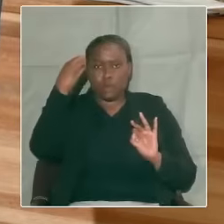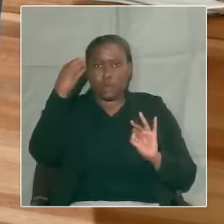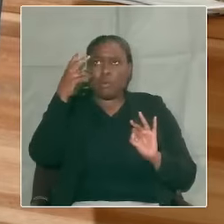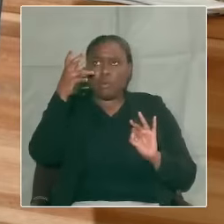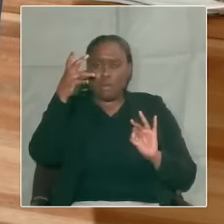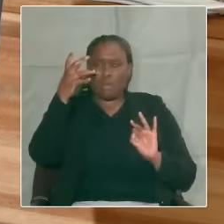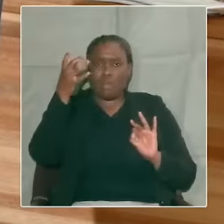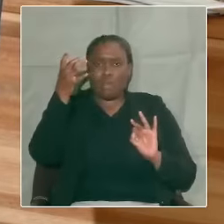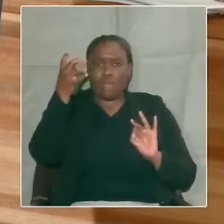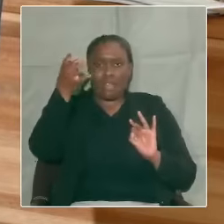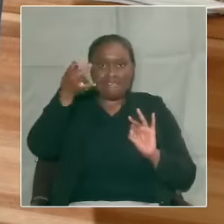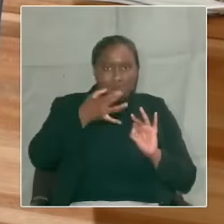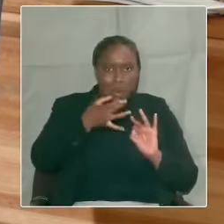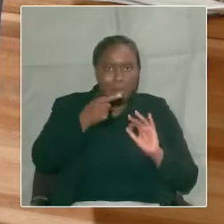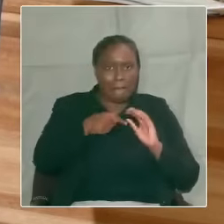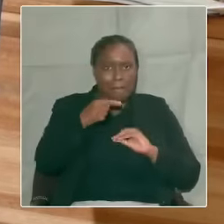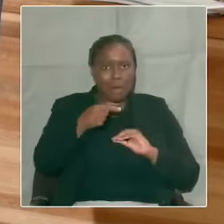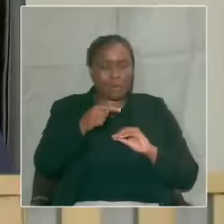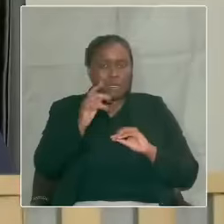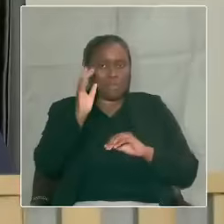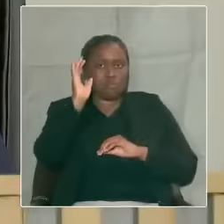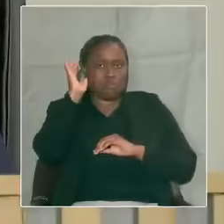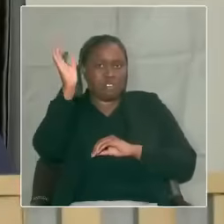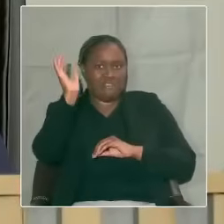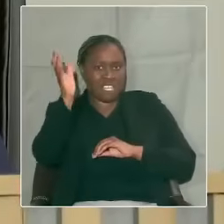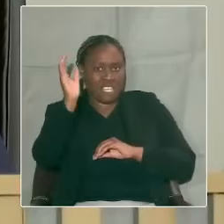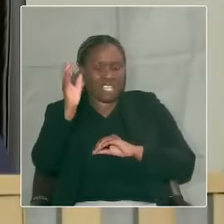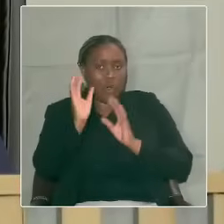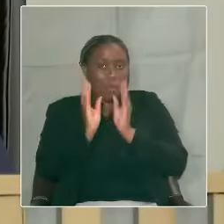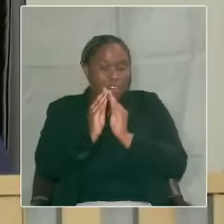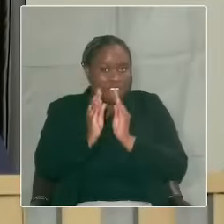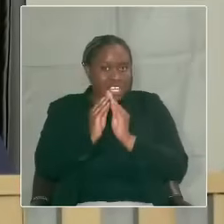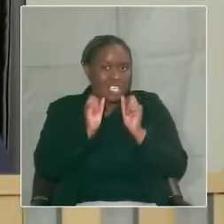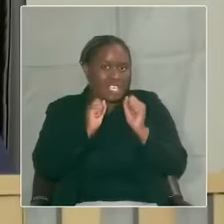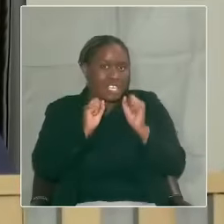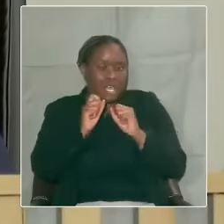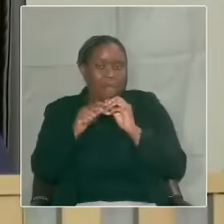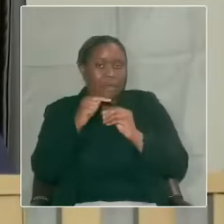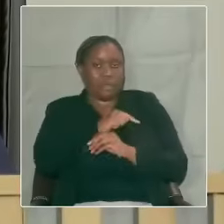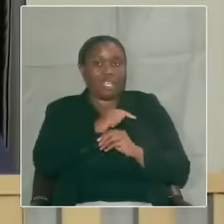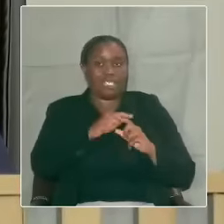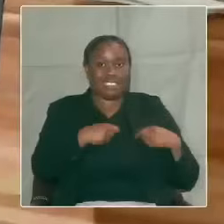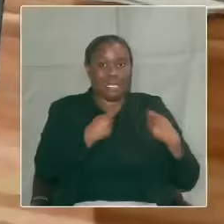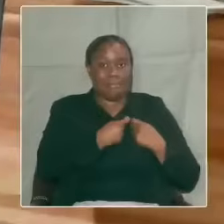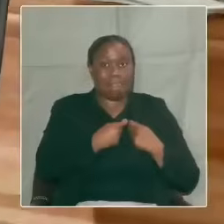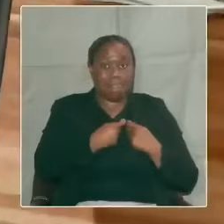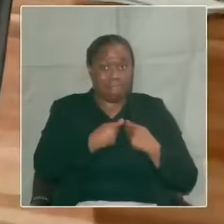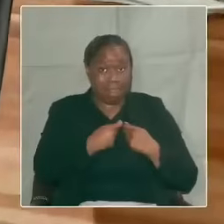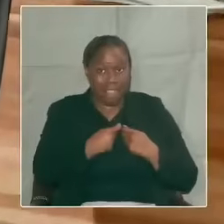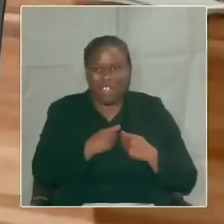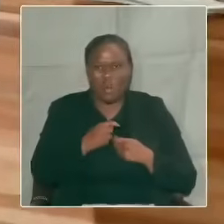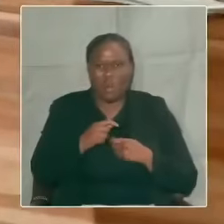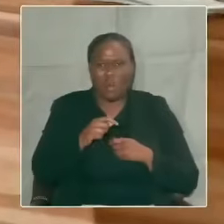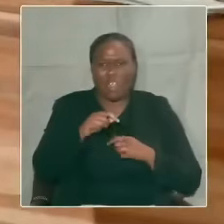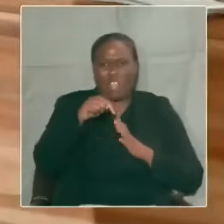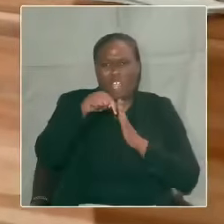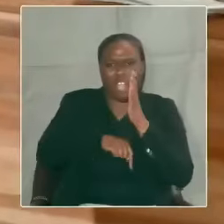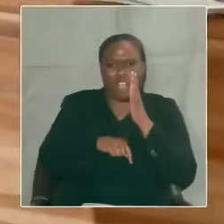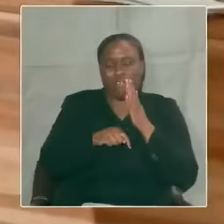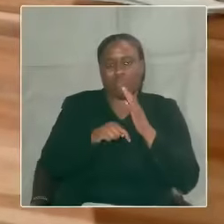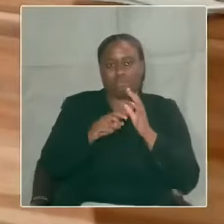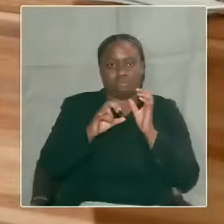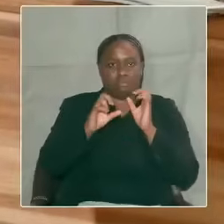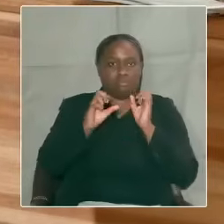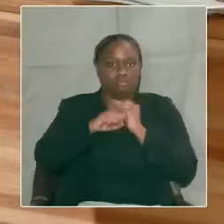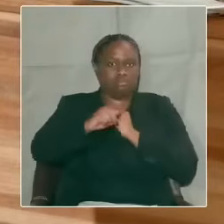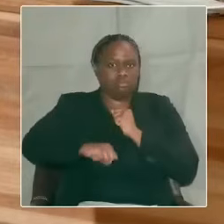receive a briefing on the activities of the task team, without necessarily going into detail, because I know that we will deal with that issue. But